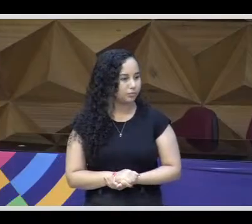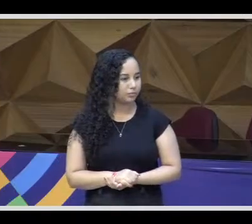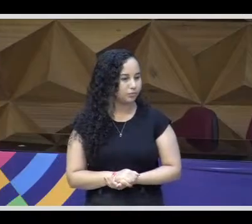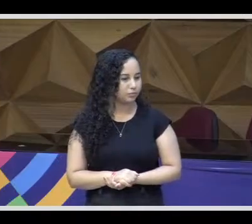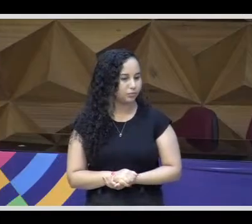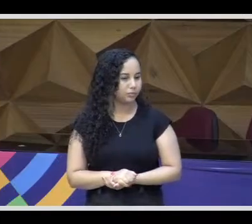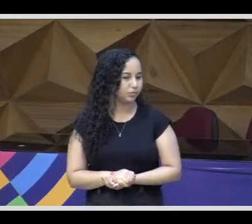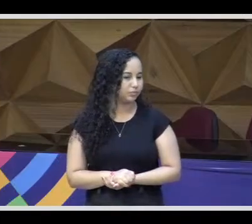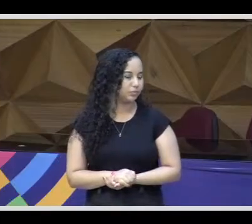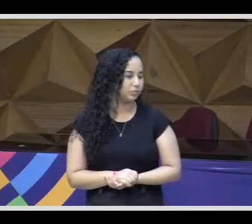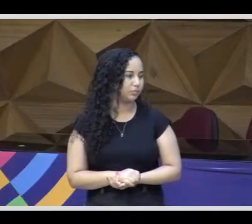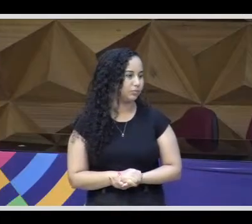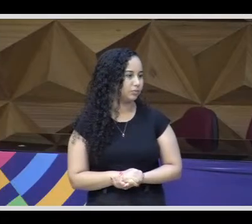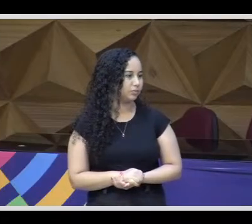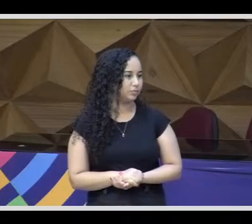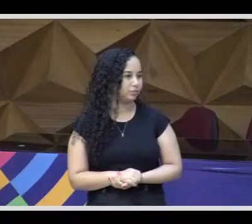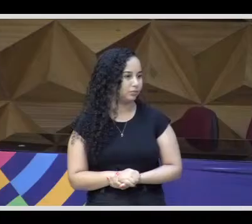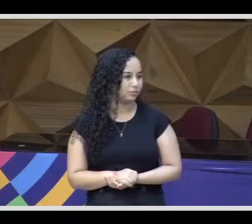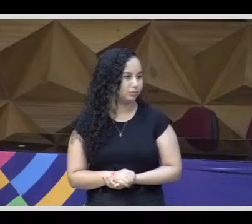difference between these two